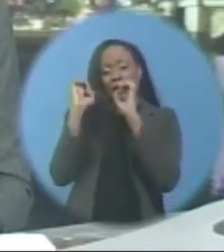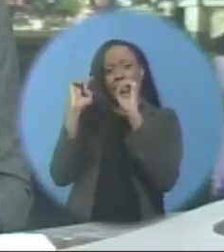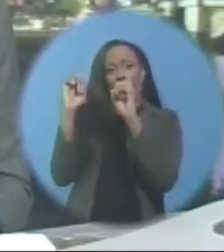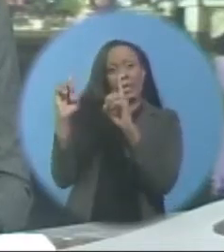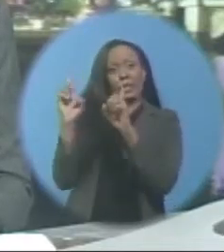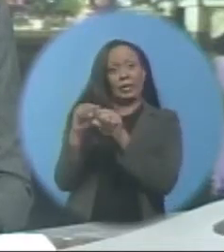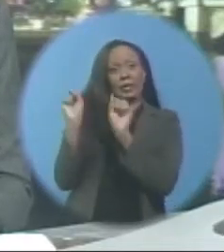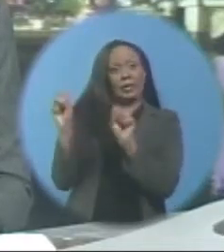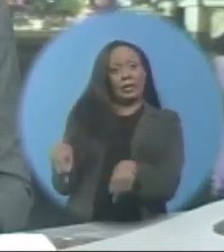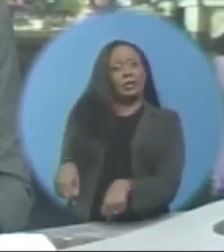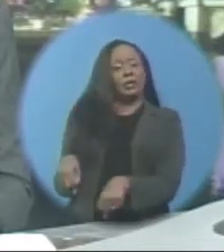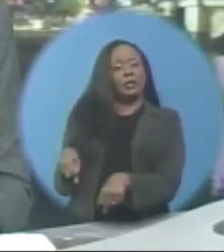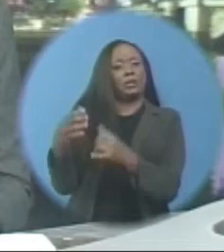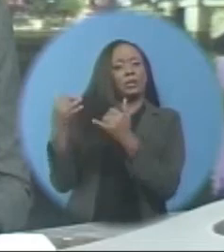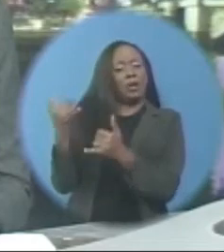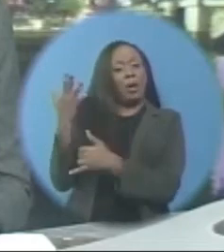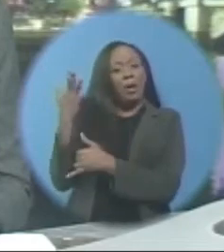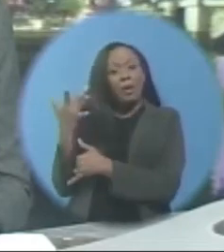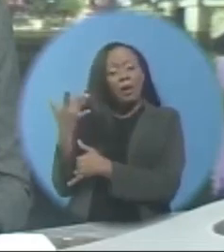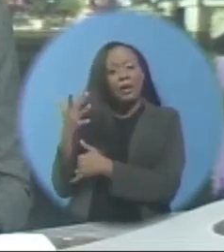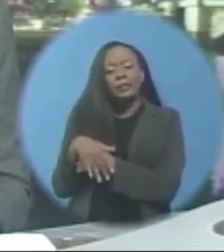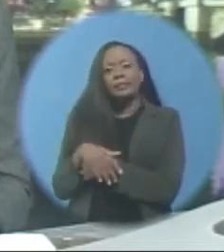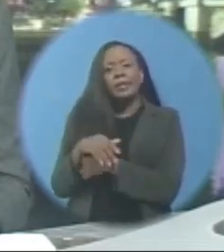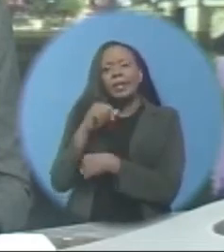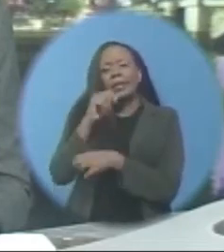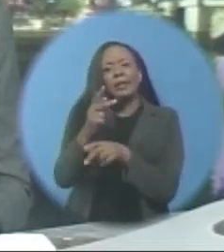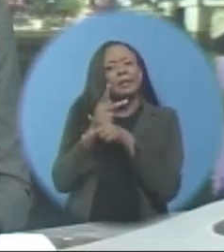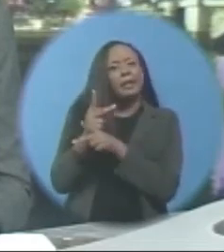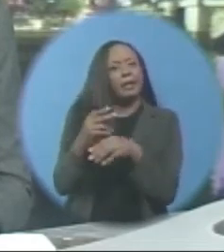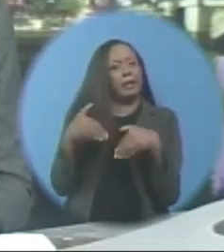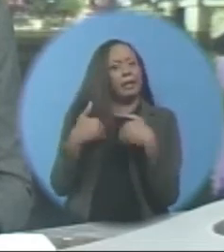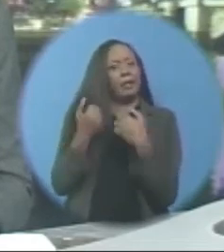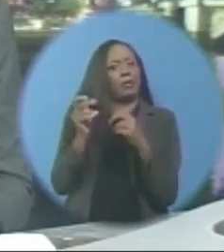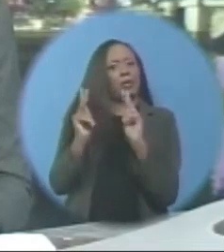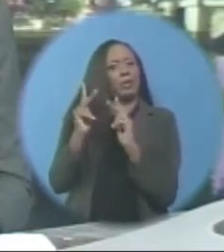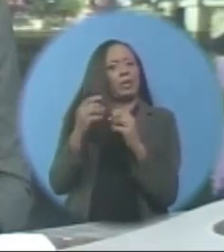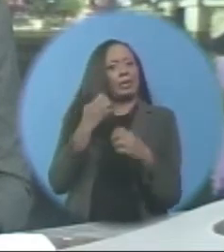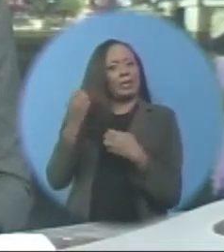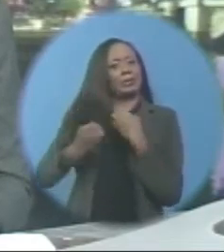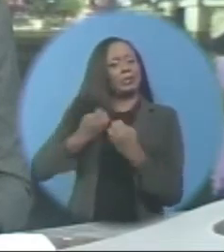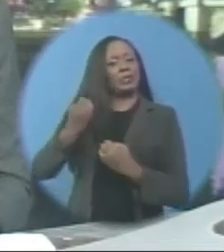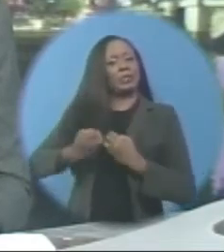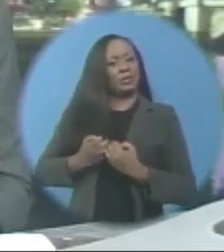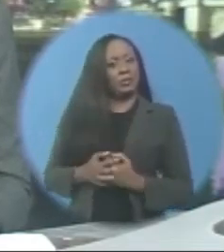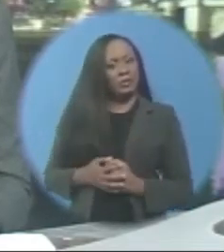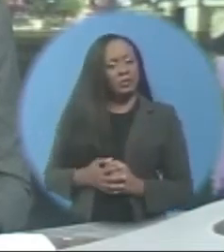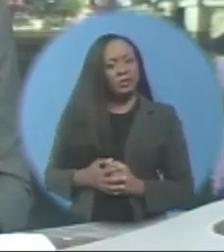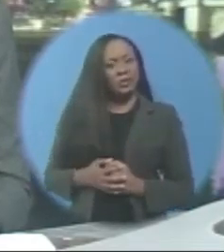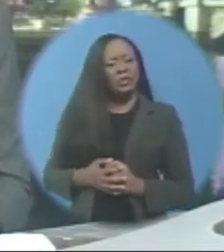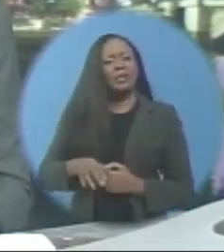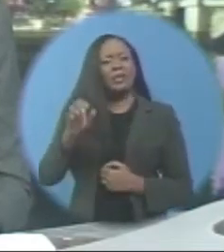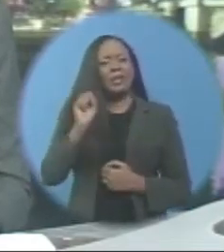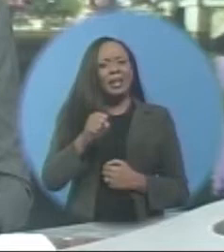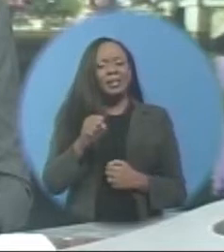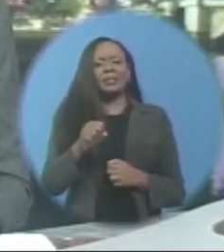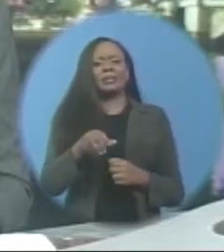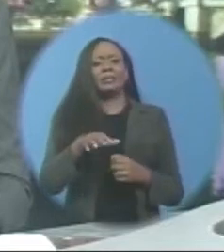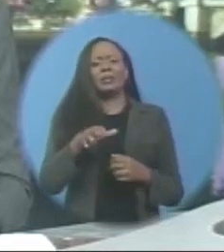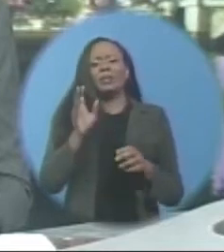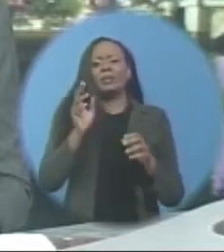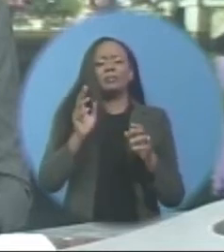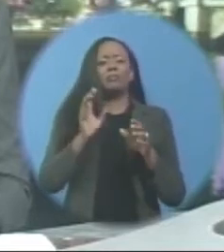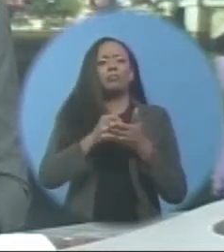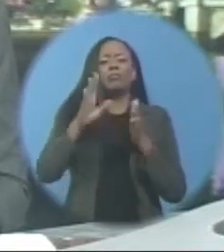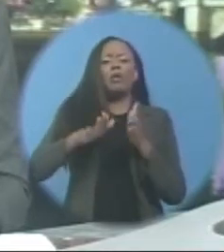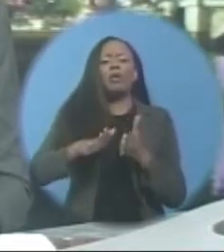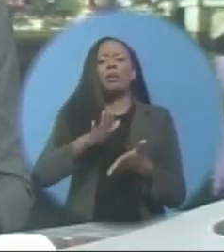education system for neglecting the emotional needs of young people. She says while academically gifted students receive a high